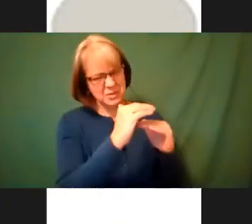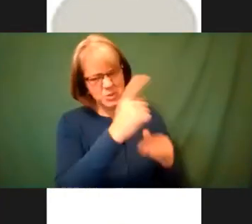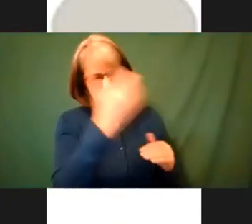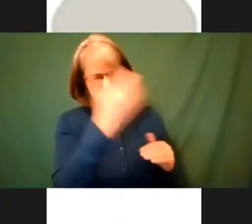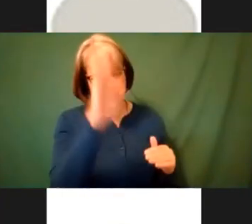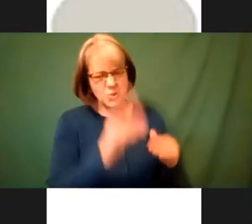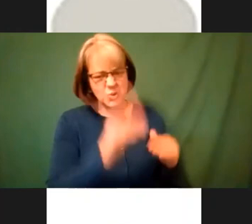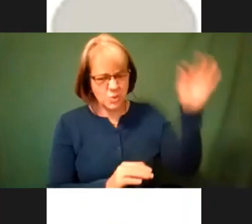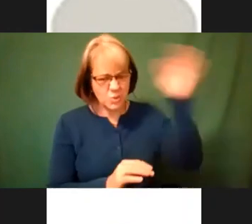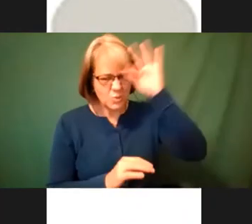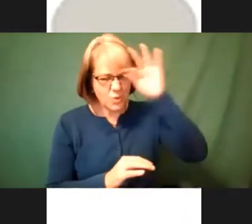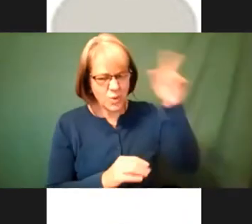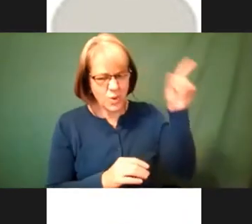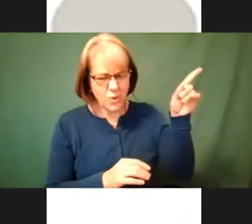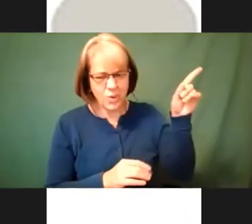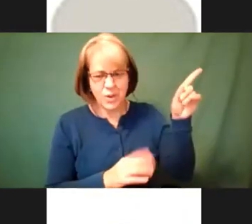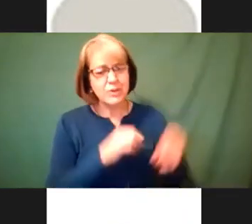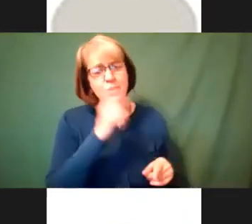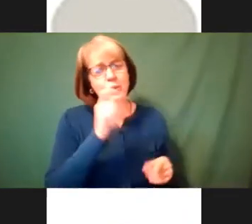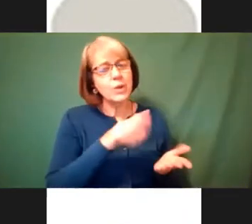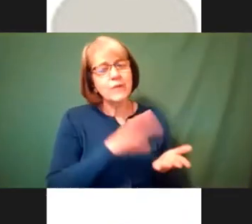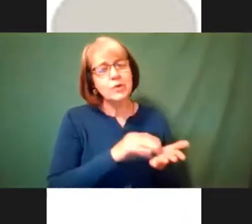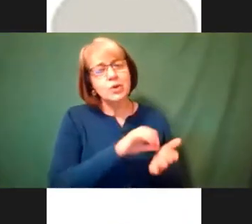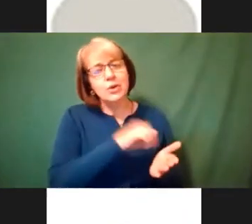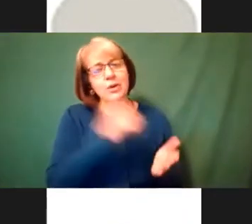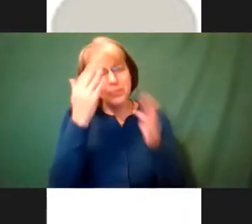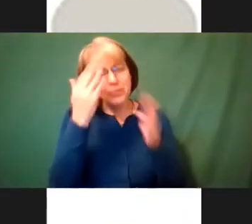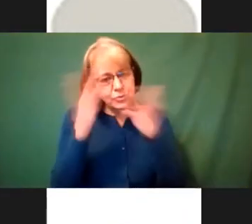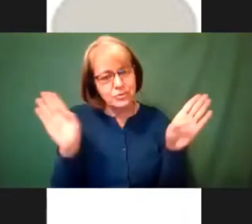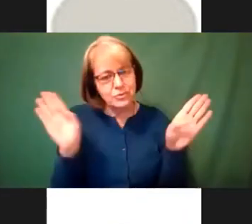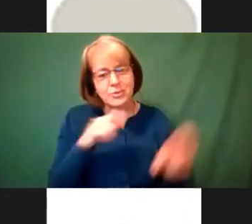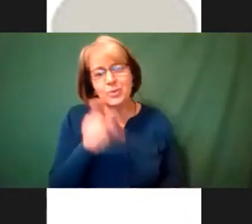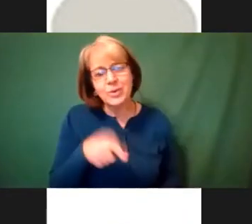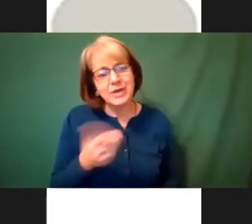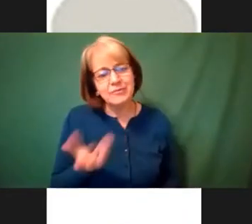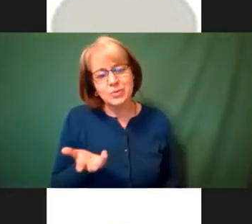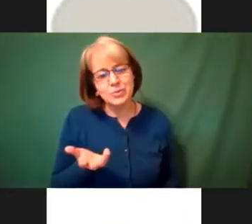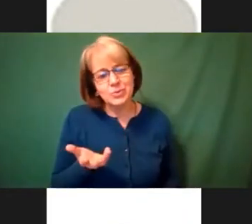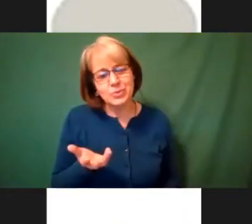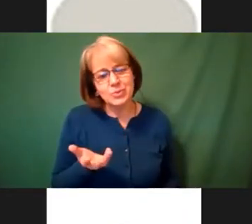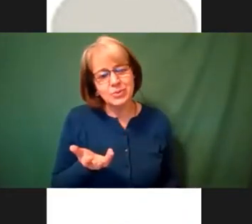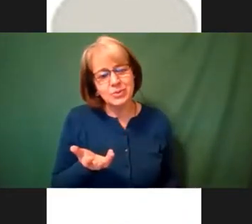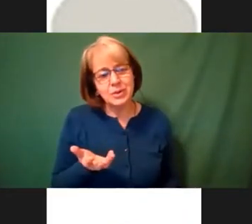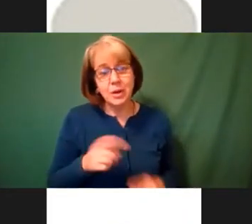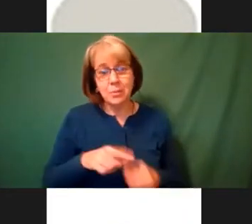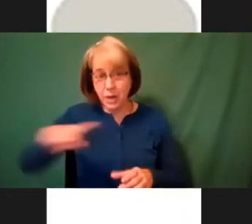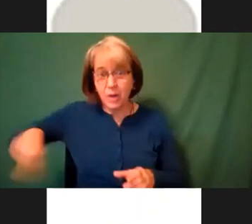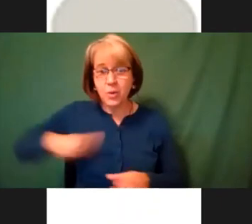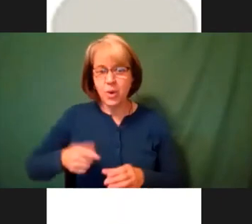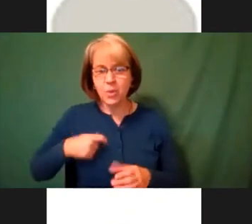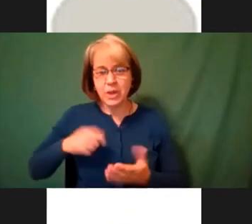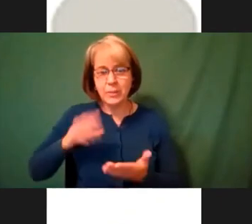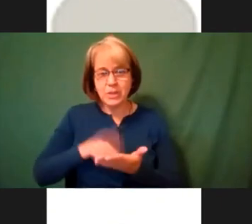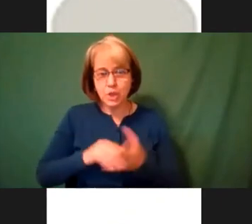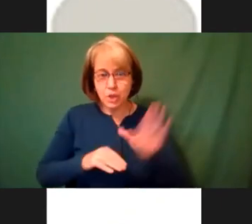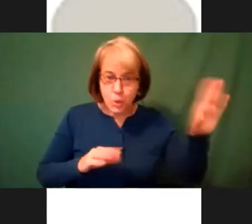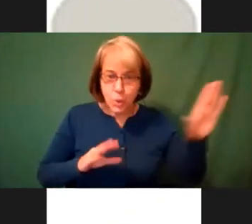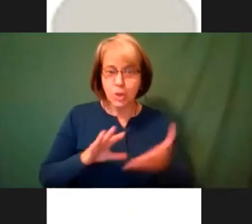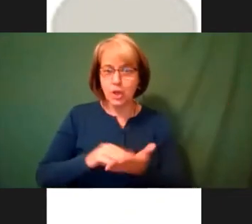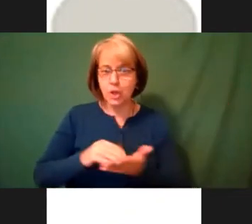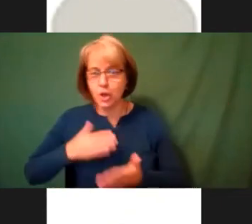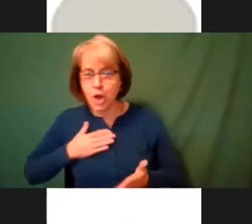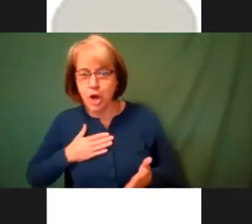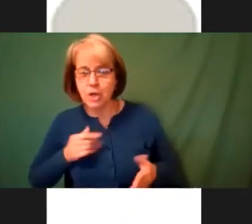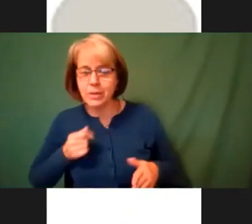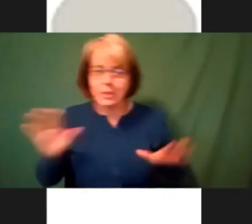you don't know, but you don't have to know what you don't know. And the rest of us, we gotta know everything because we gotta know how to